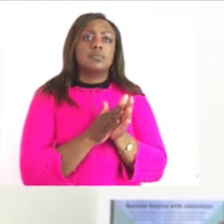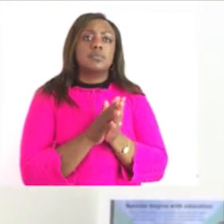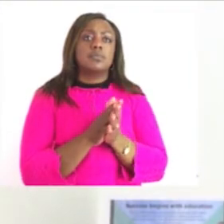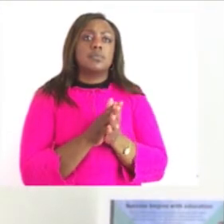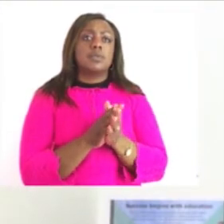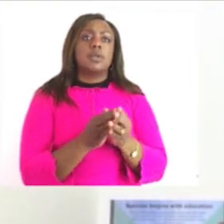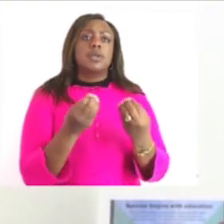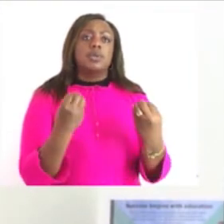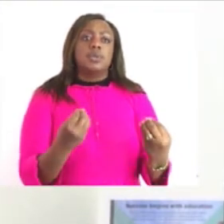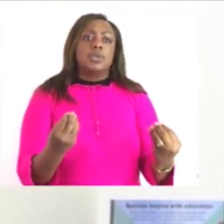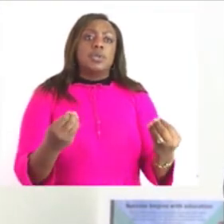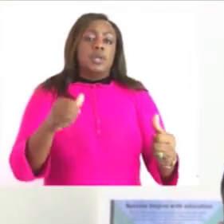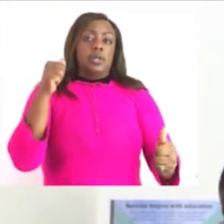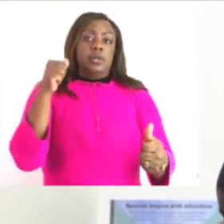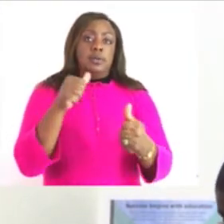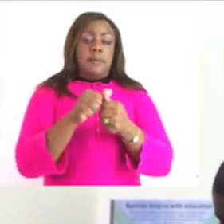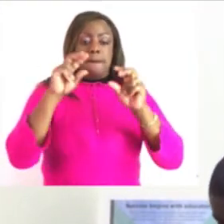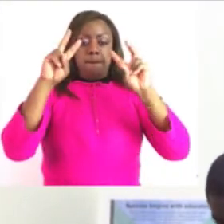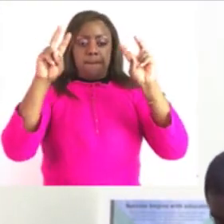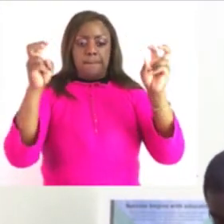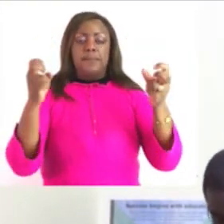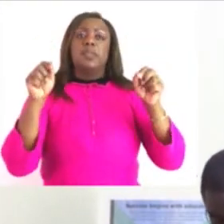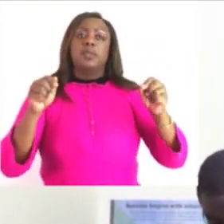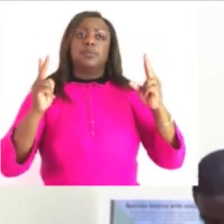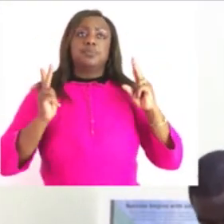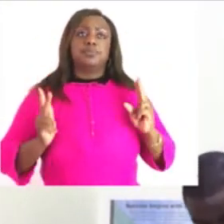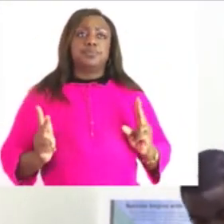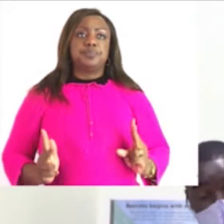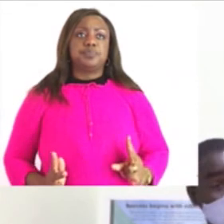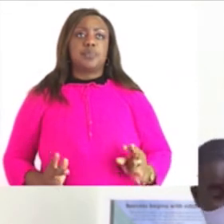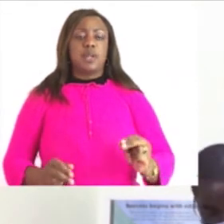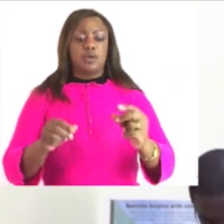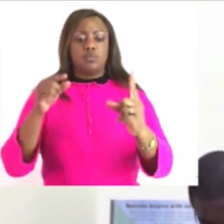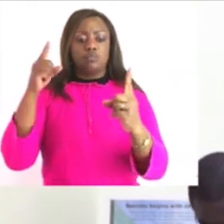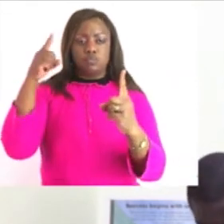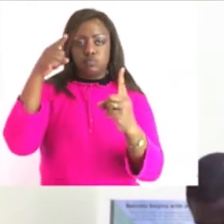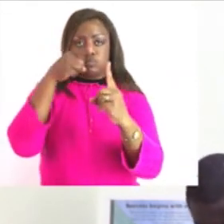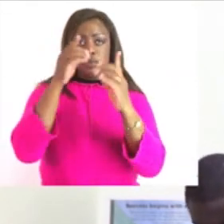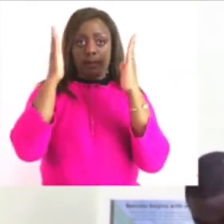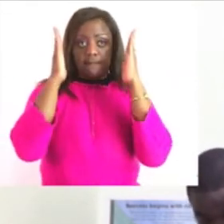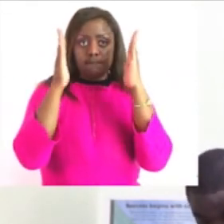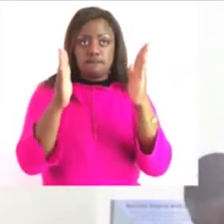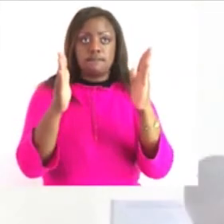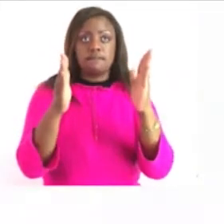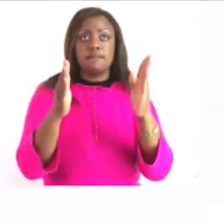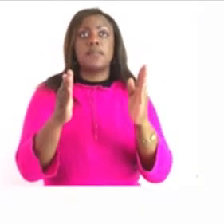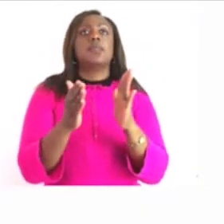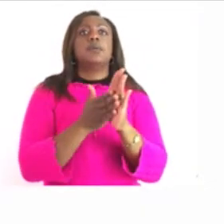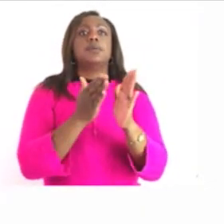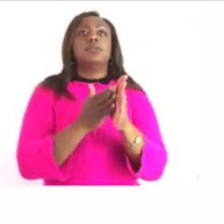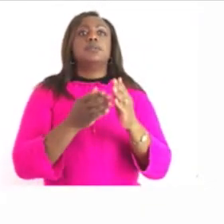Dear learners, we said our topic for today is human body, but we're specifically looking at the breathing system. We are on page